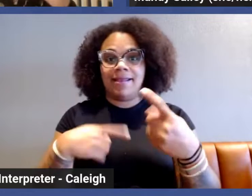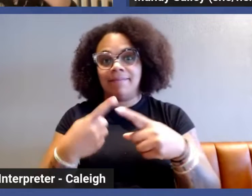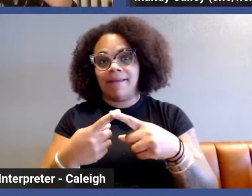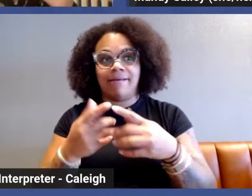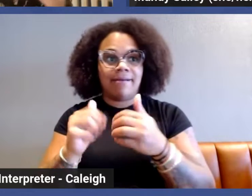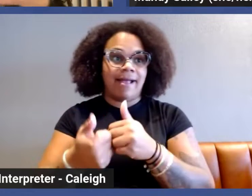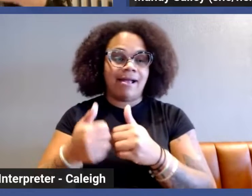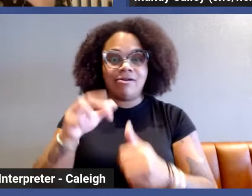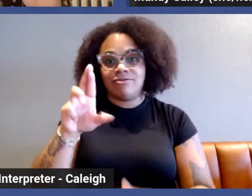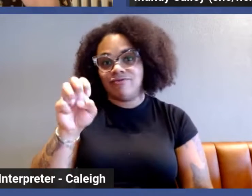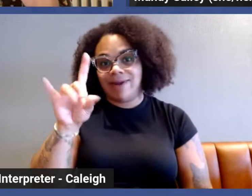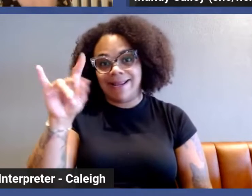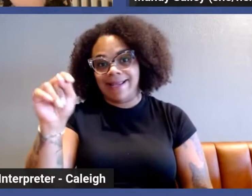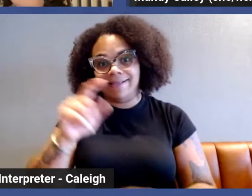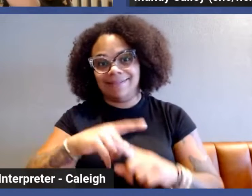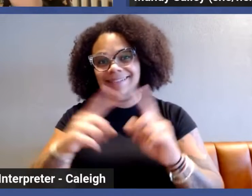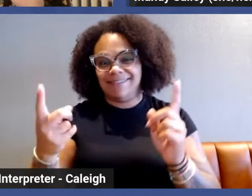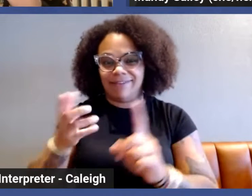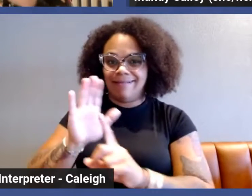of moderation is,